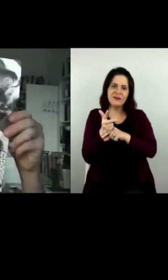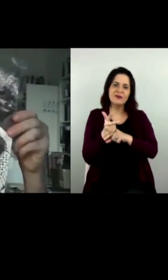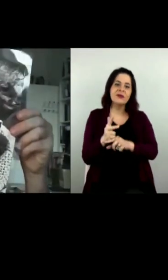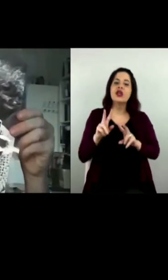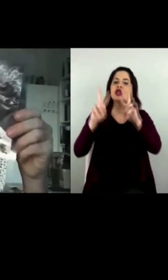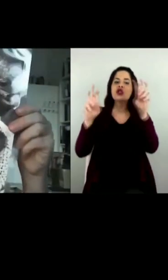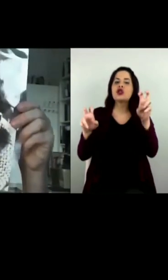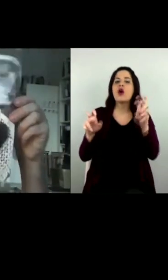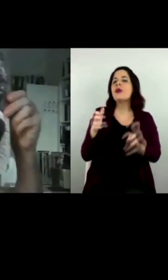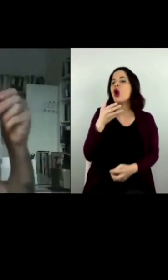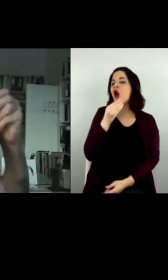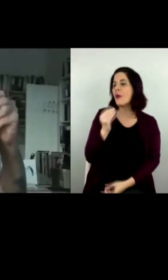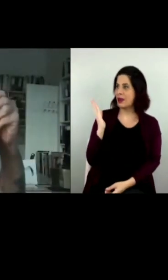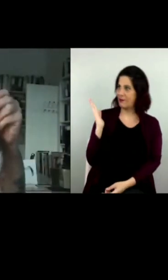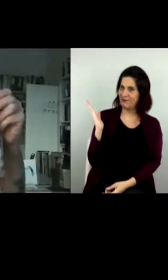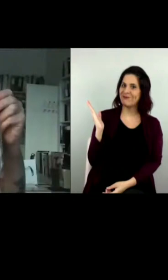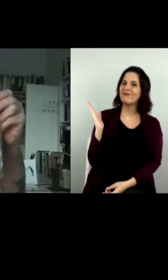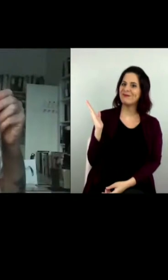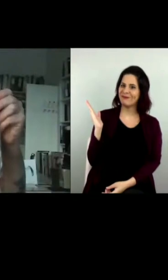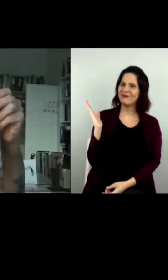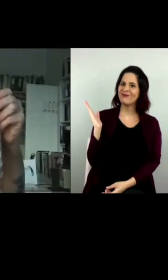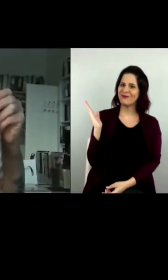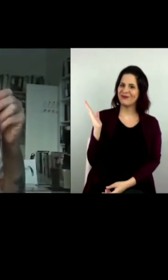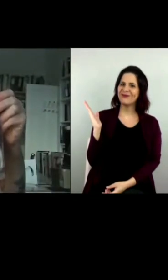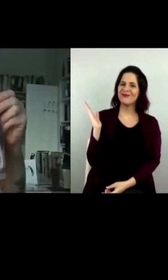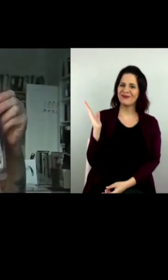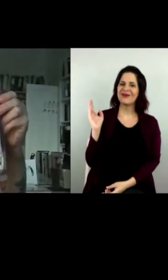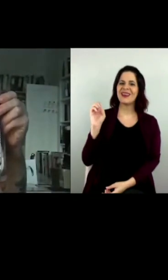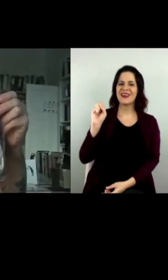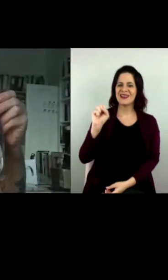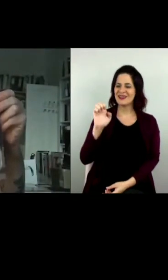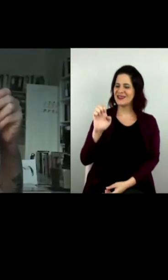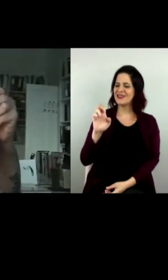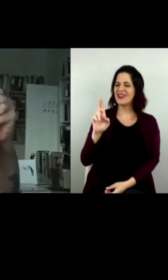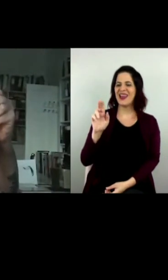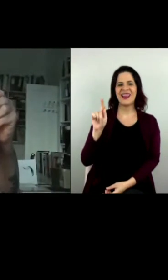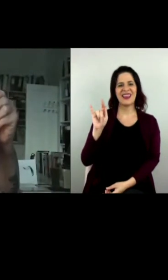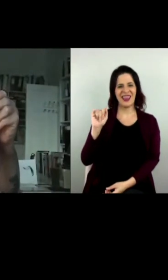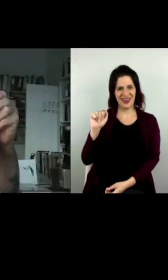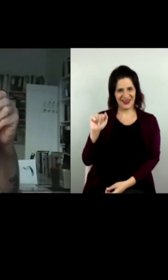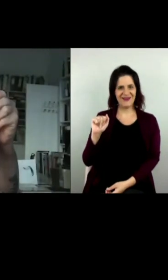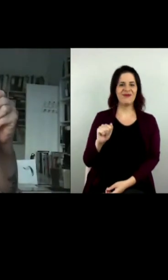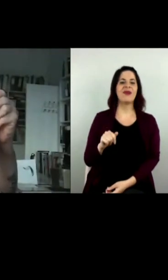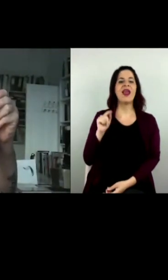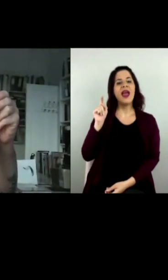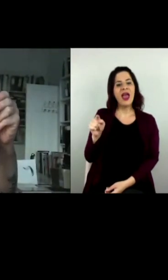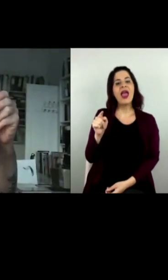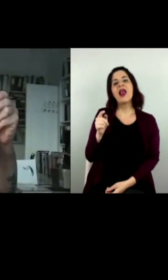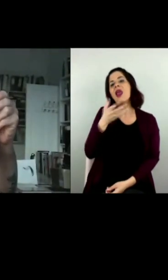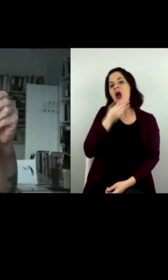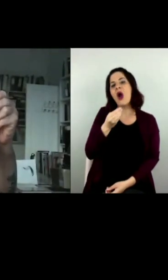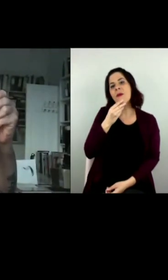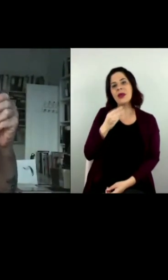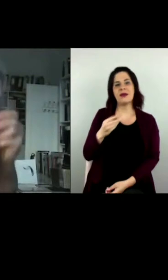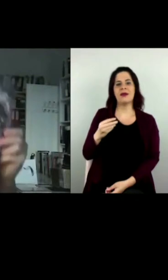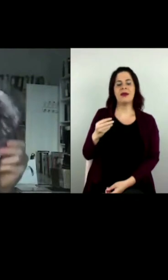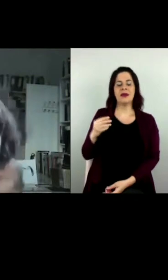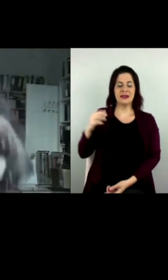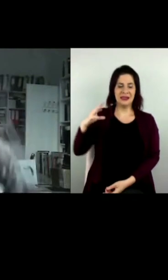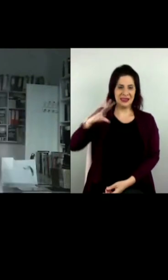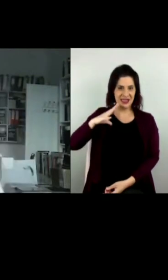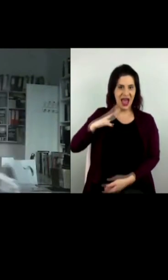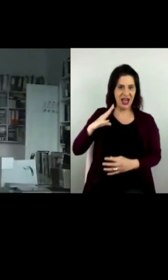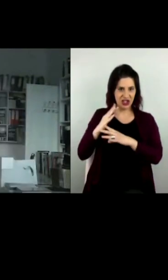this man, Sergei Eisenstein's time in Mexico City. He went there, as you said, and he tried to make a film, and he